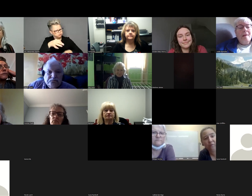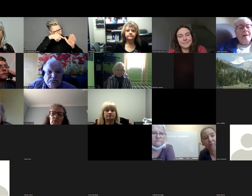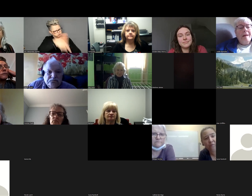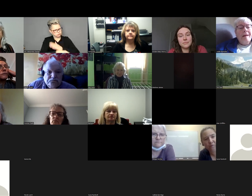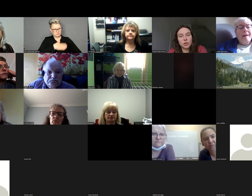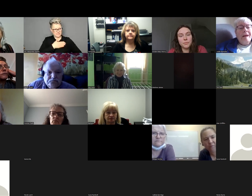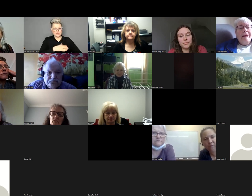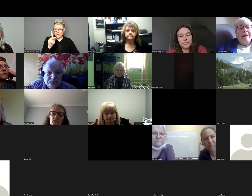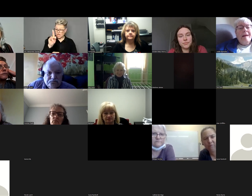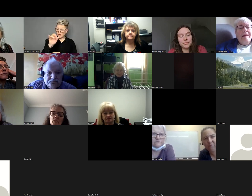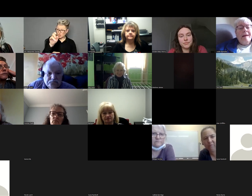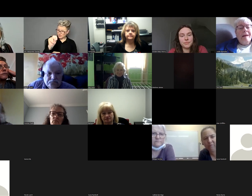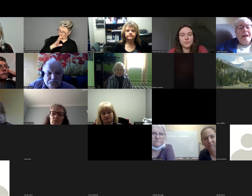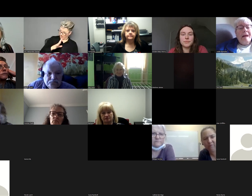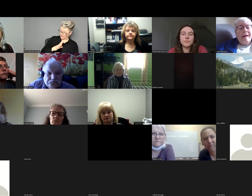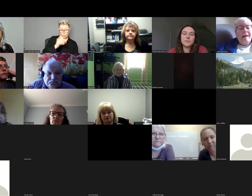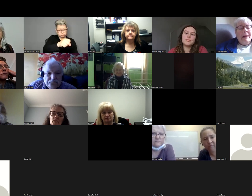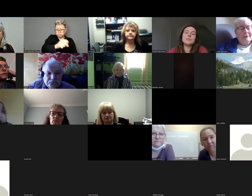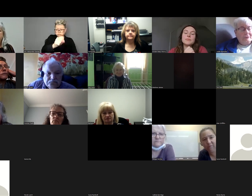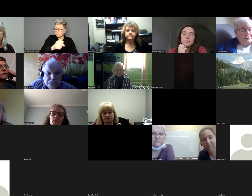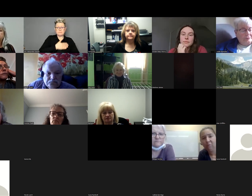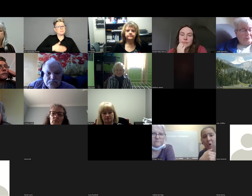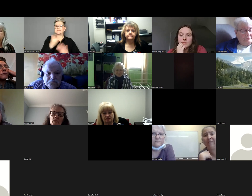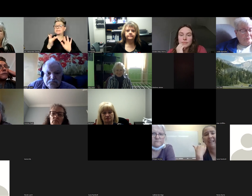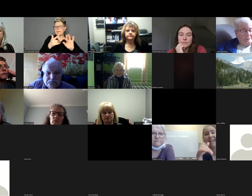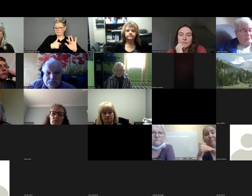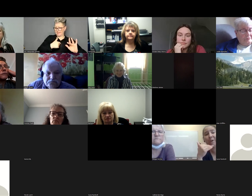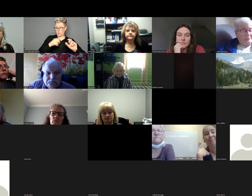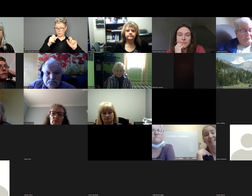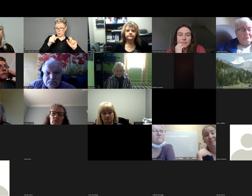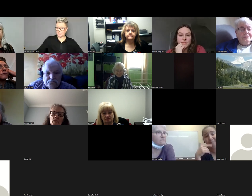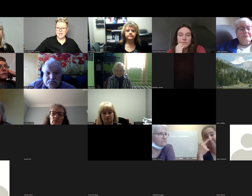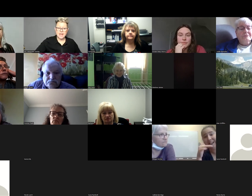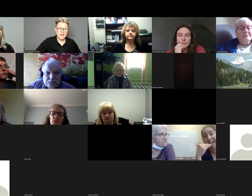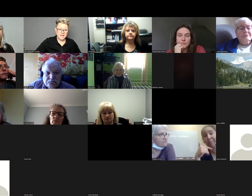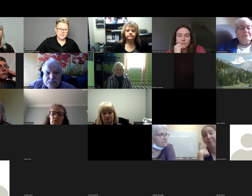okay, Kirsten? Sure. Okay, Megan?